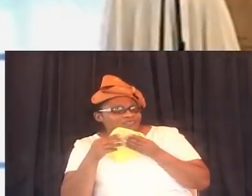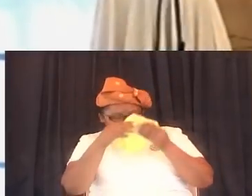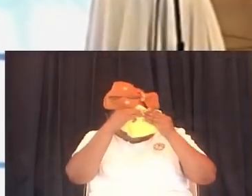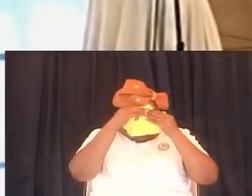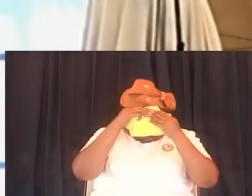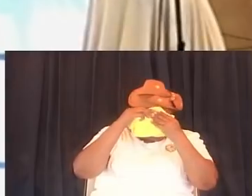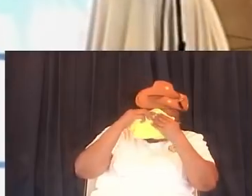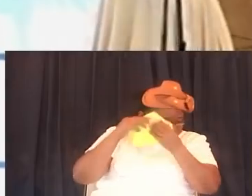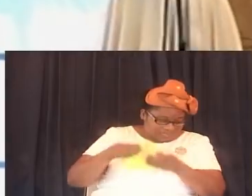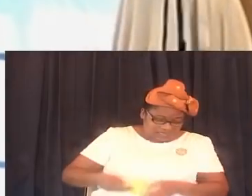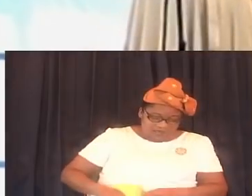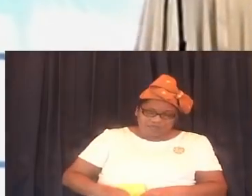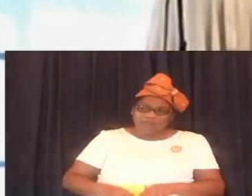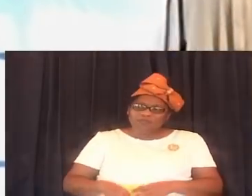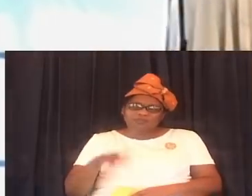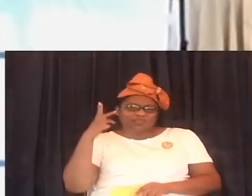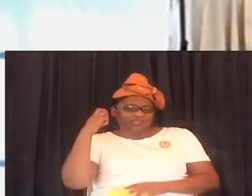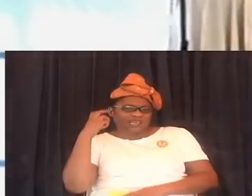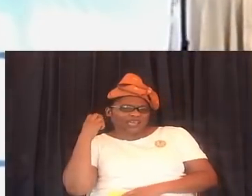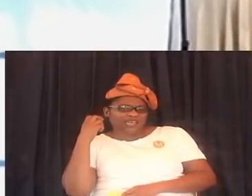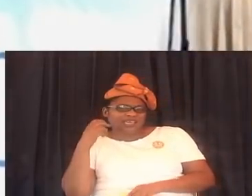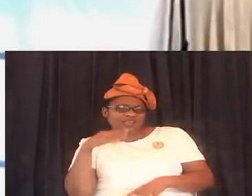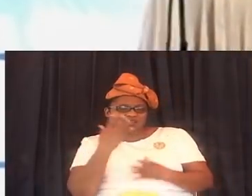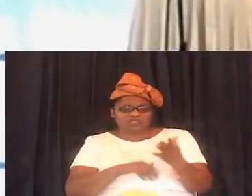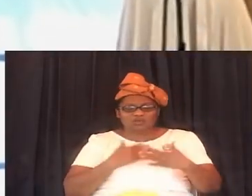I hear somebody saying, if you ever know what I'm going